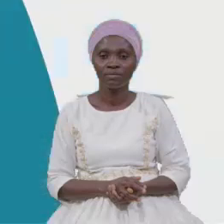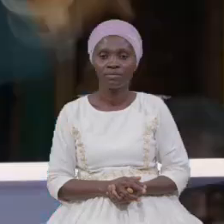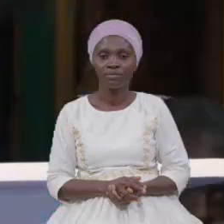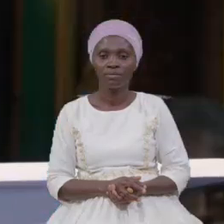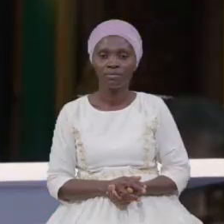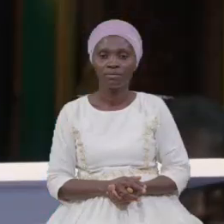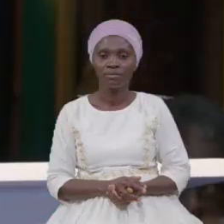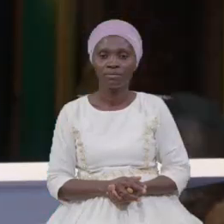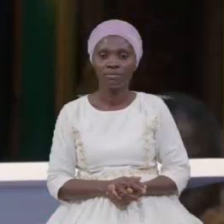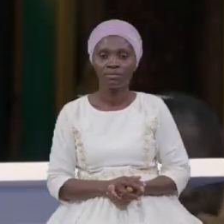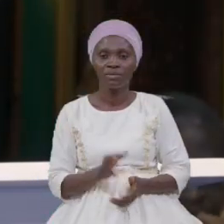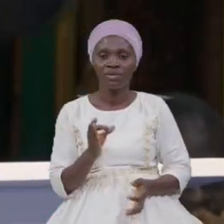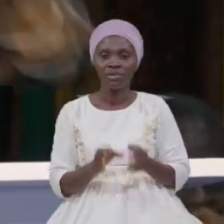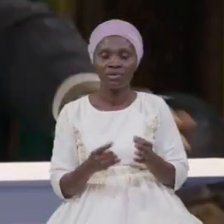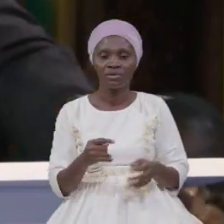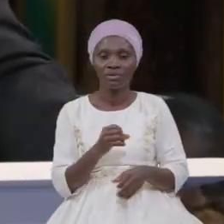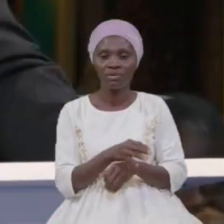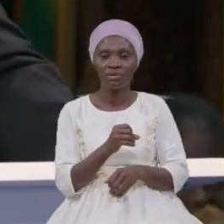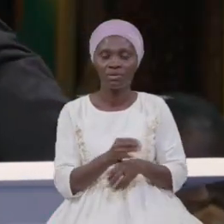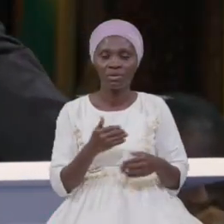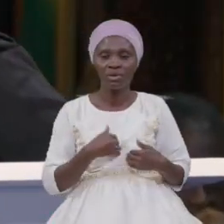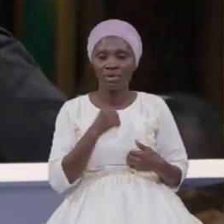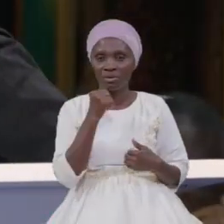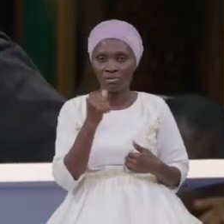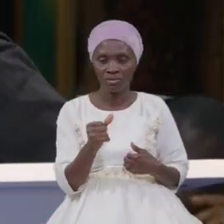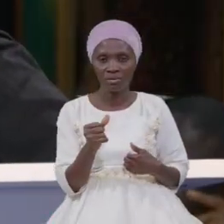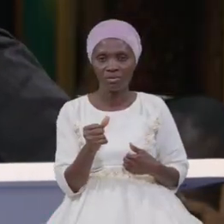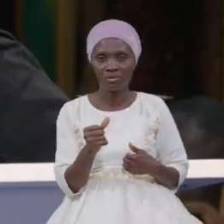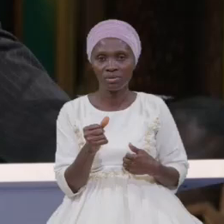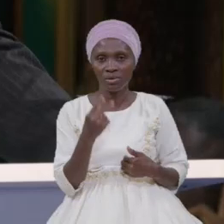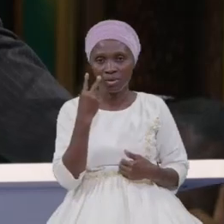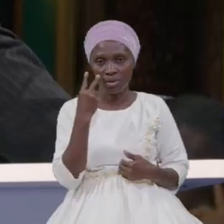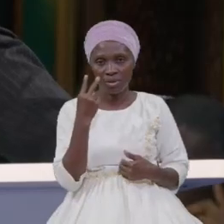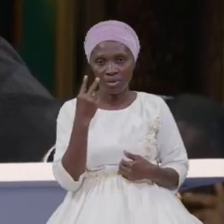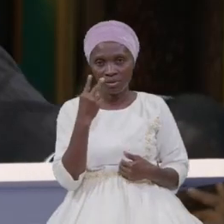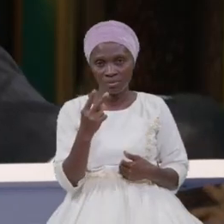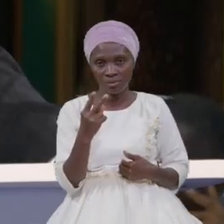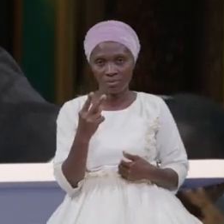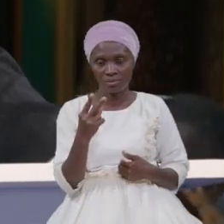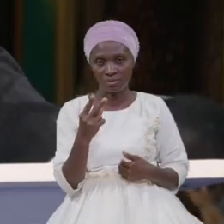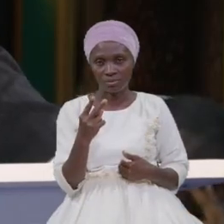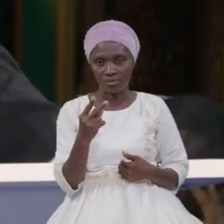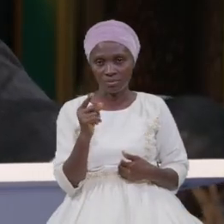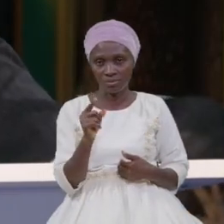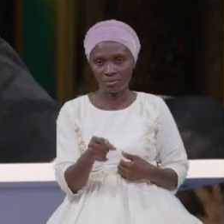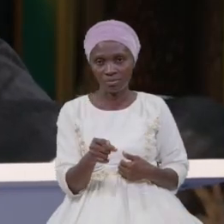signify by just waving your hand. And once you do that, they'll see